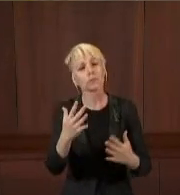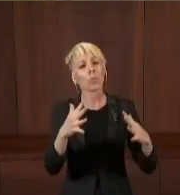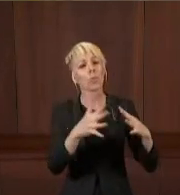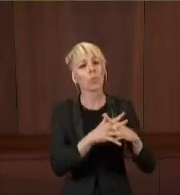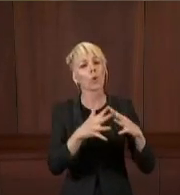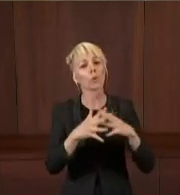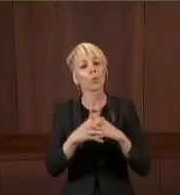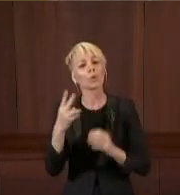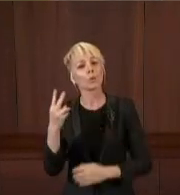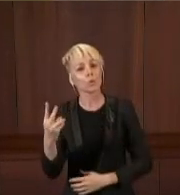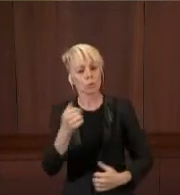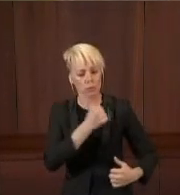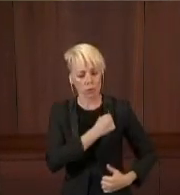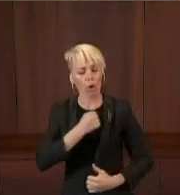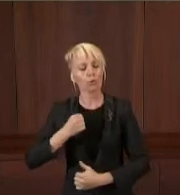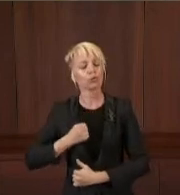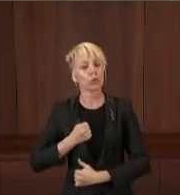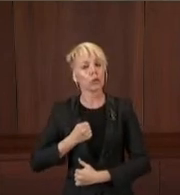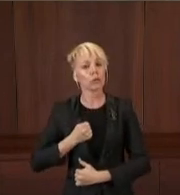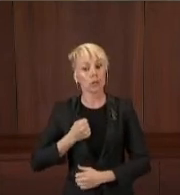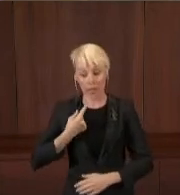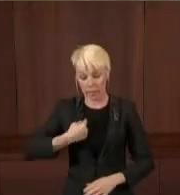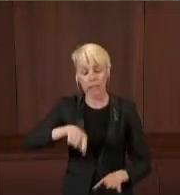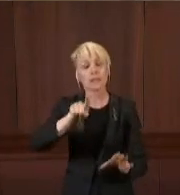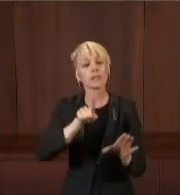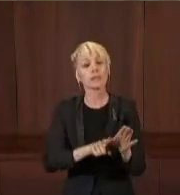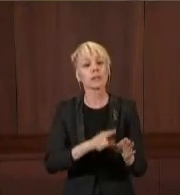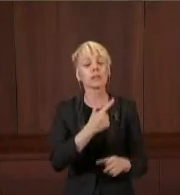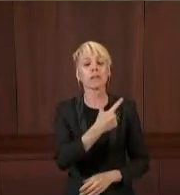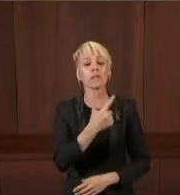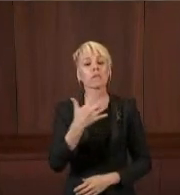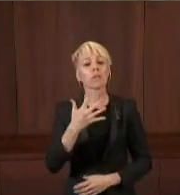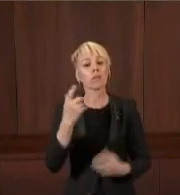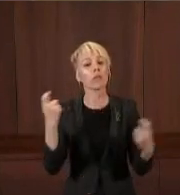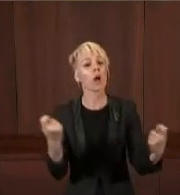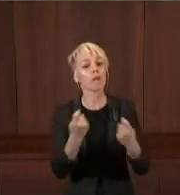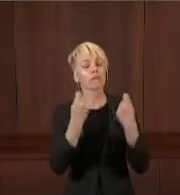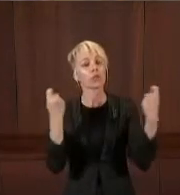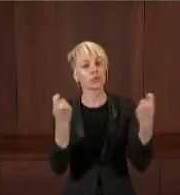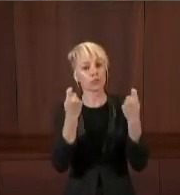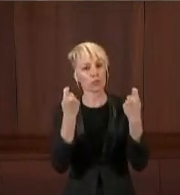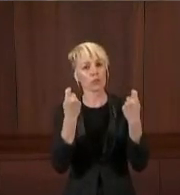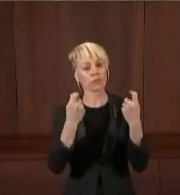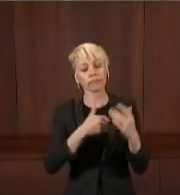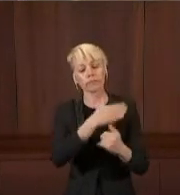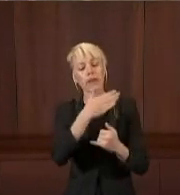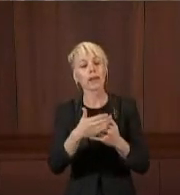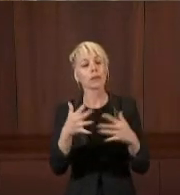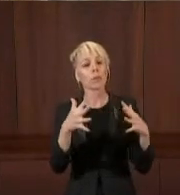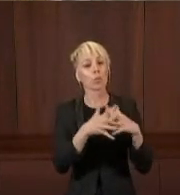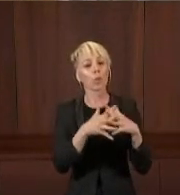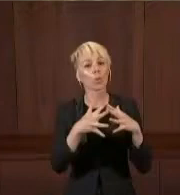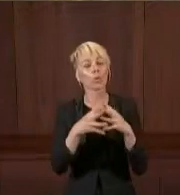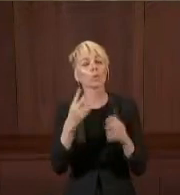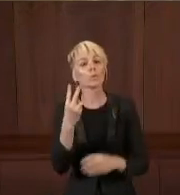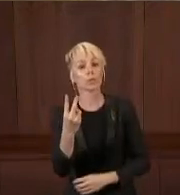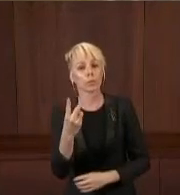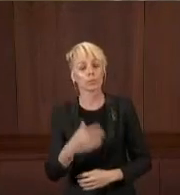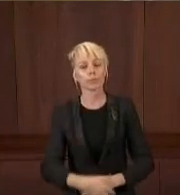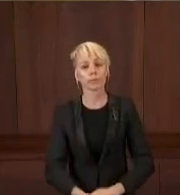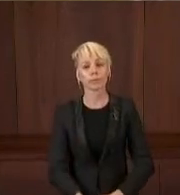II veterans as we mark this year the 75th anniversary of the end of that war.